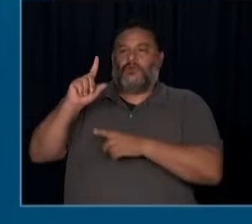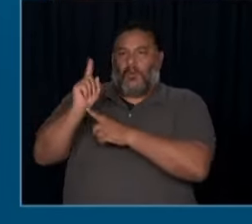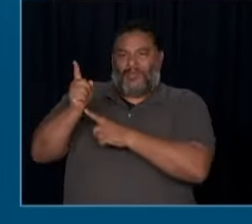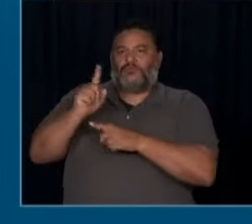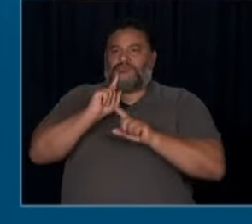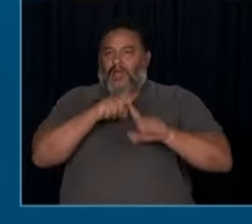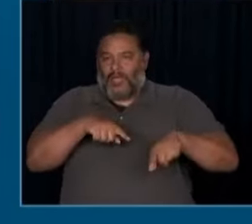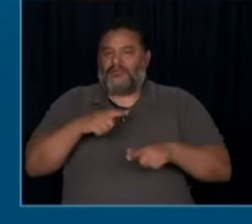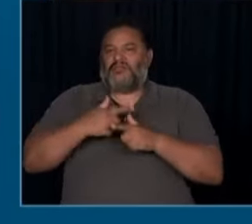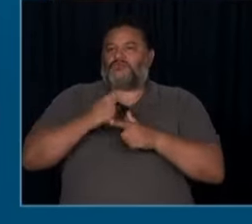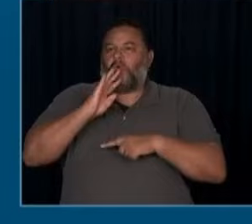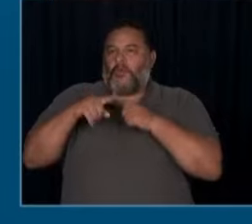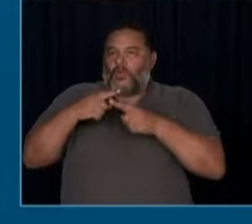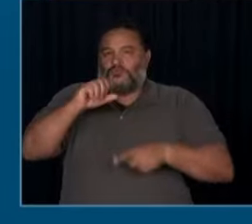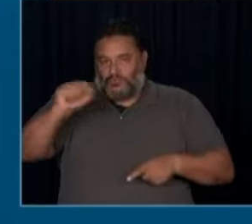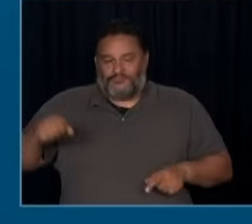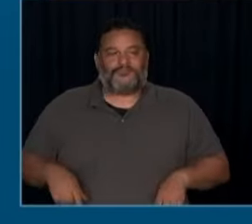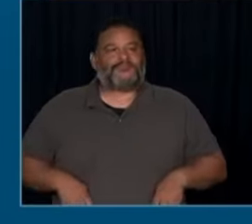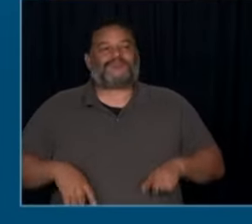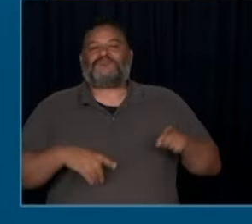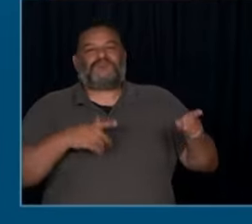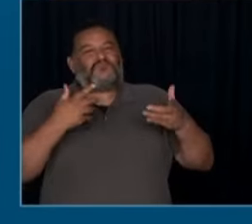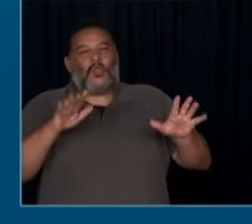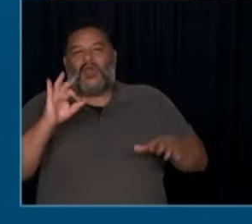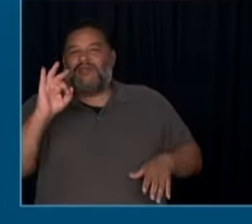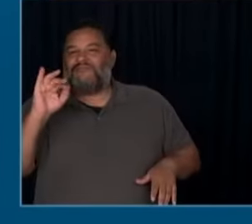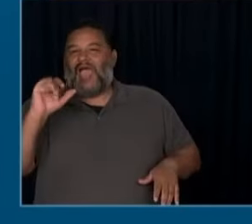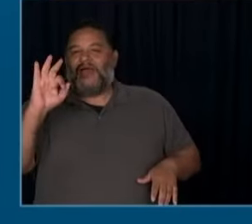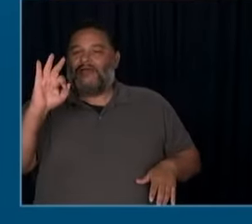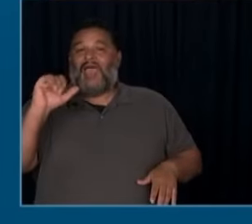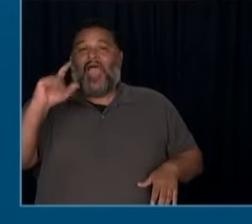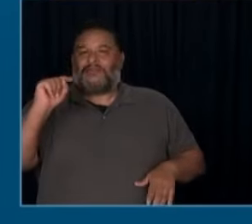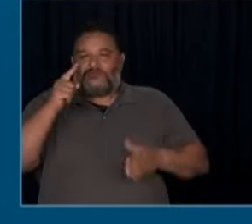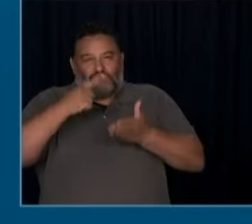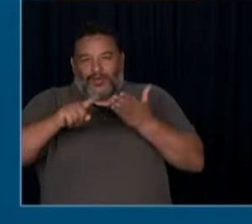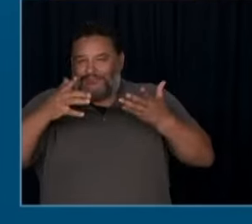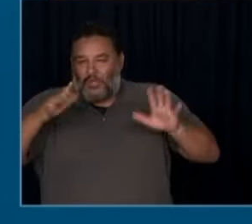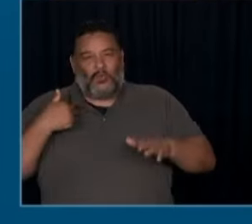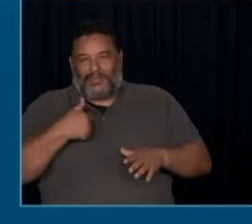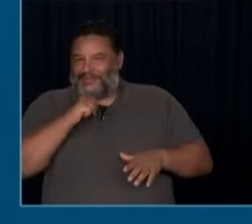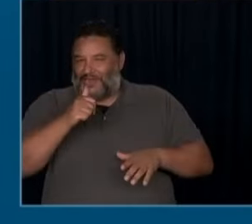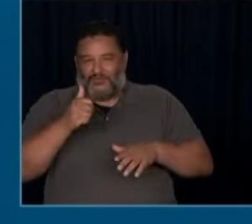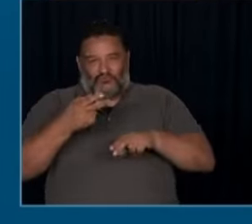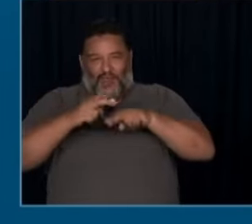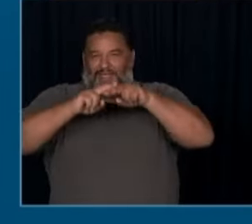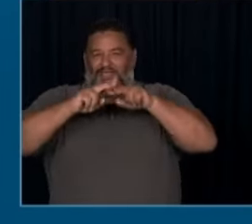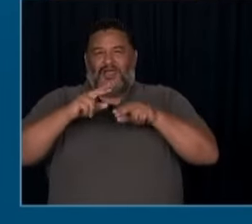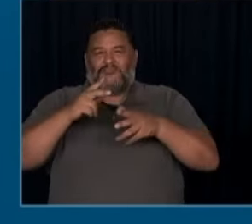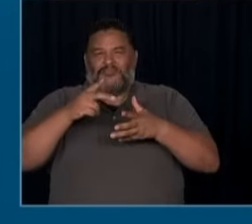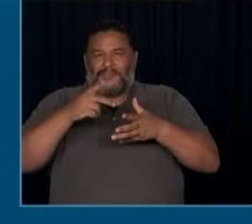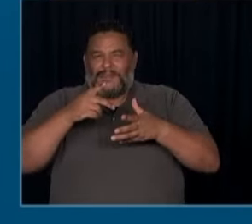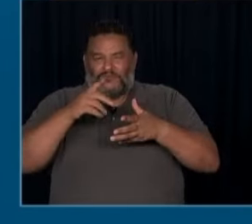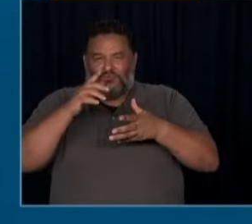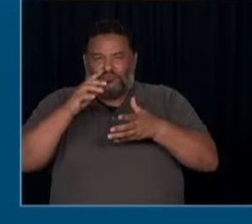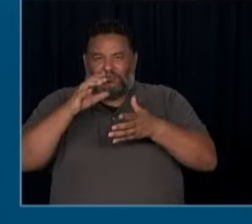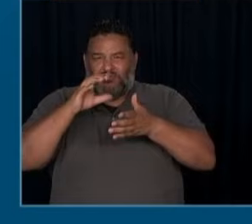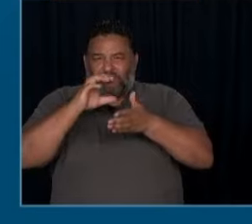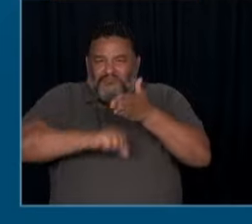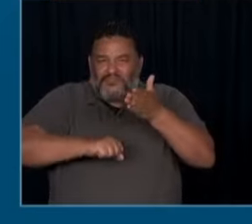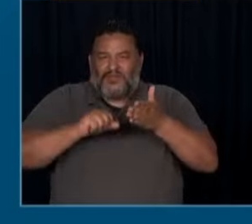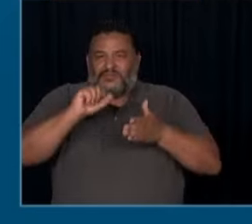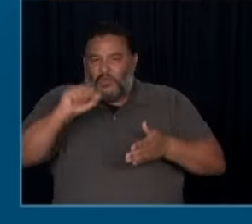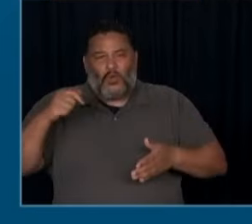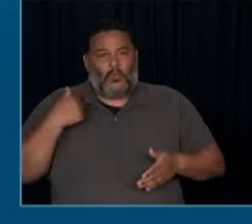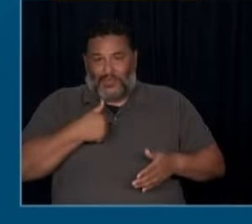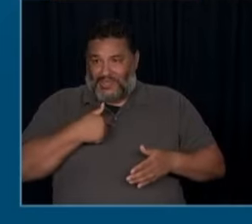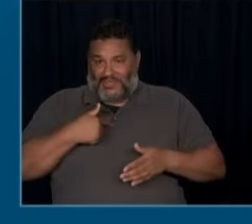Security. Sure. And, you know, this has been fact-checked. We did not support, did not raise Social Security. As a matter of fact, we've actually increased the solvency of